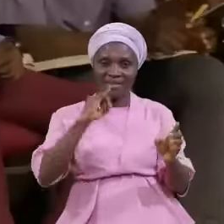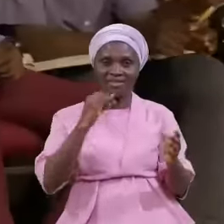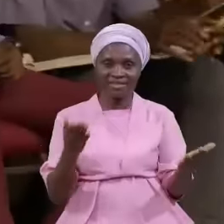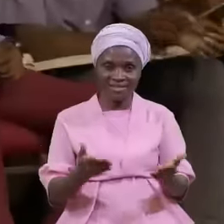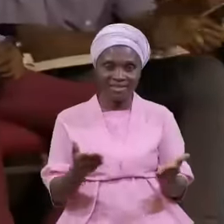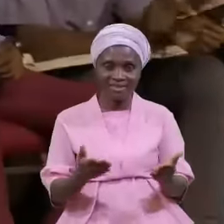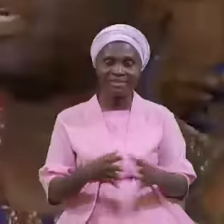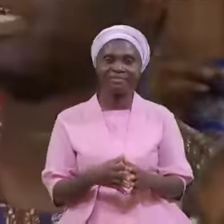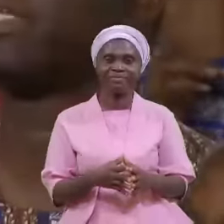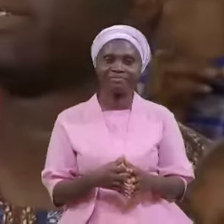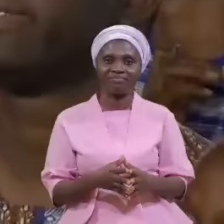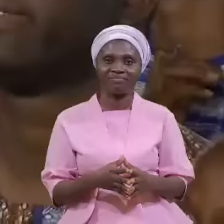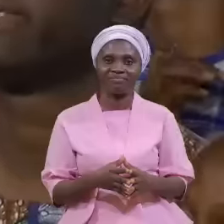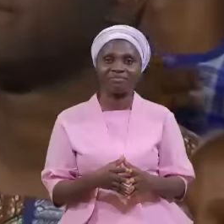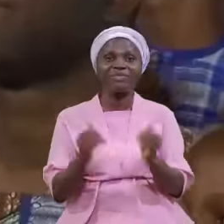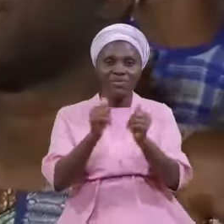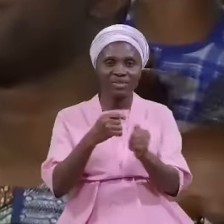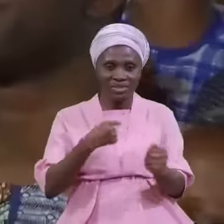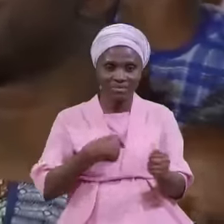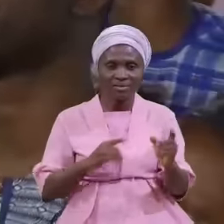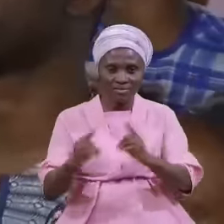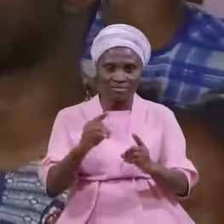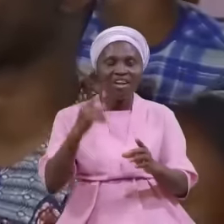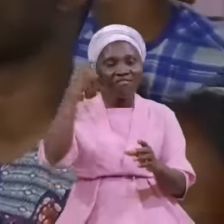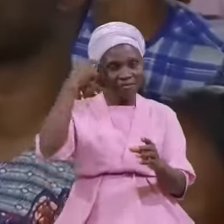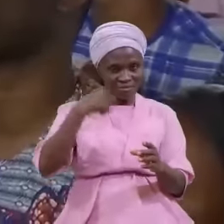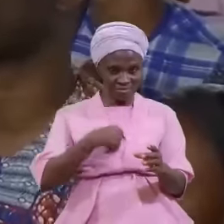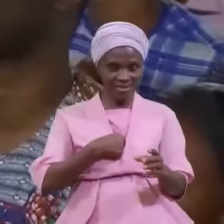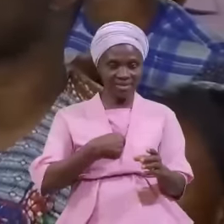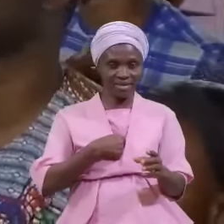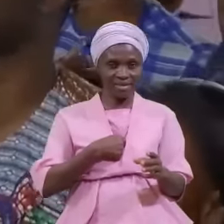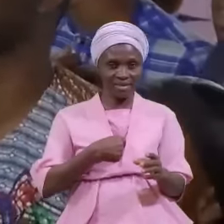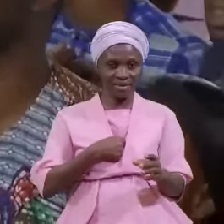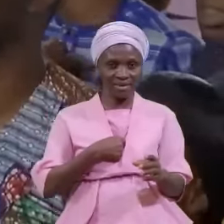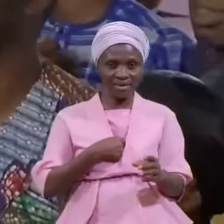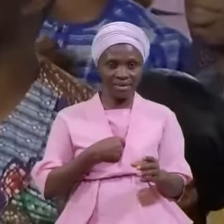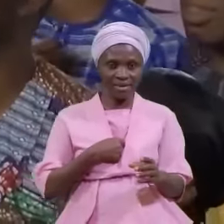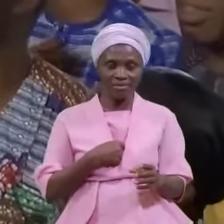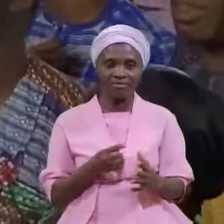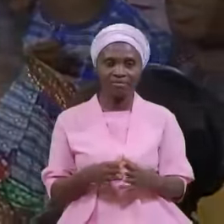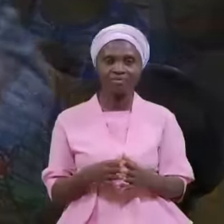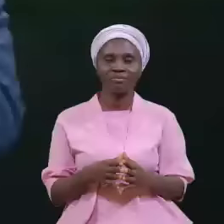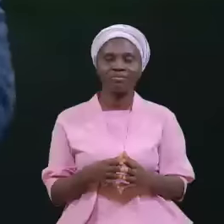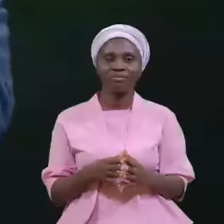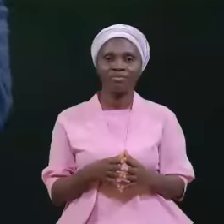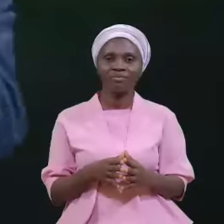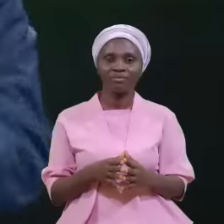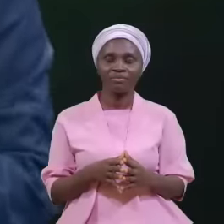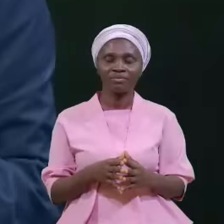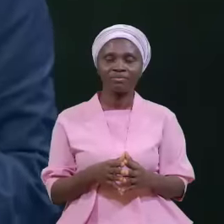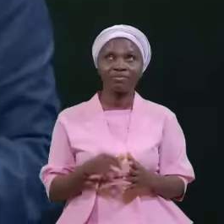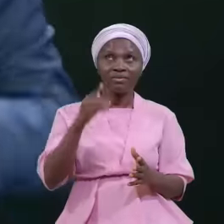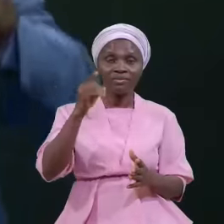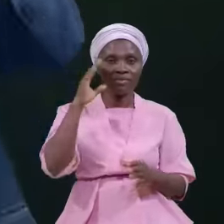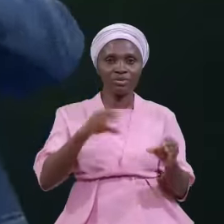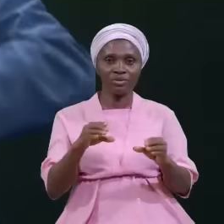With me. For me. He will do the great, incredible, that nobody